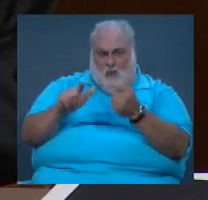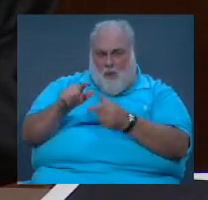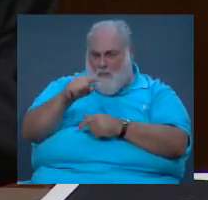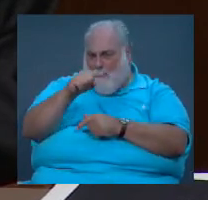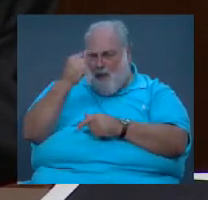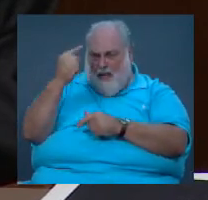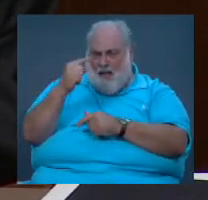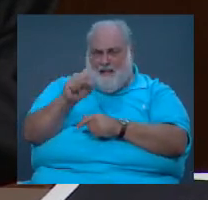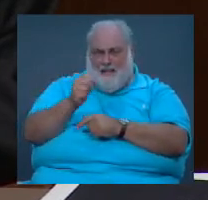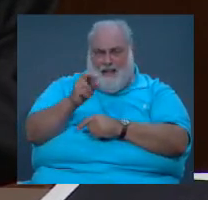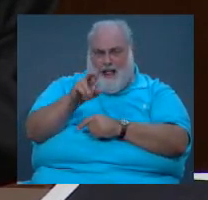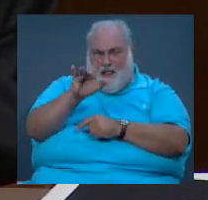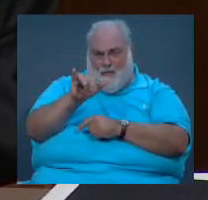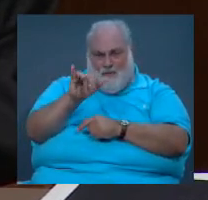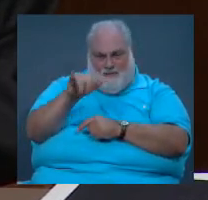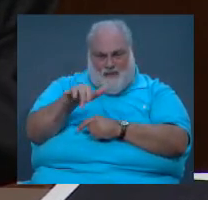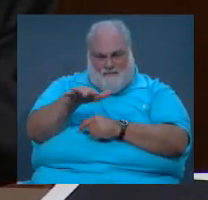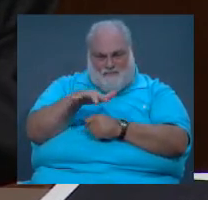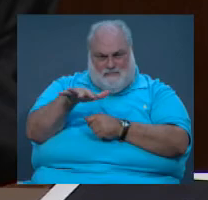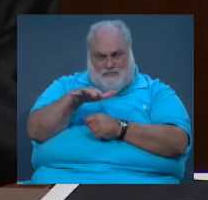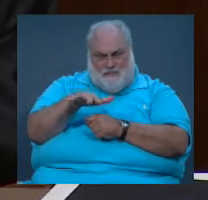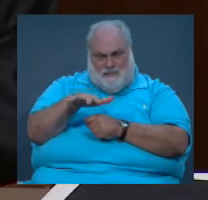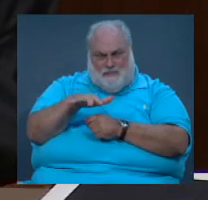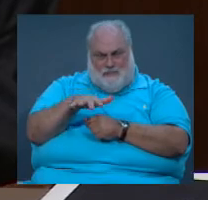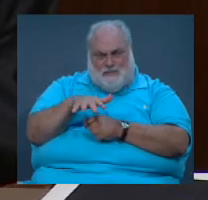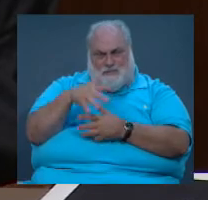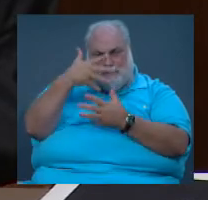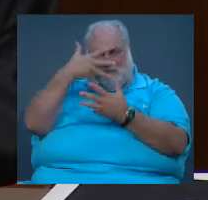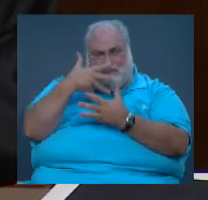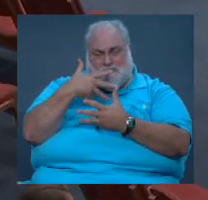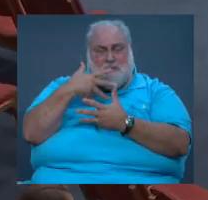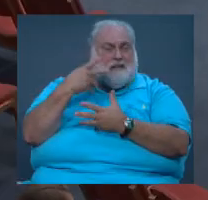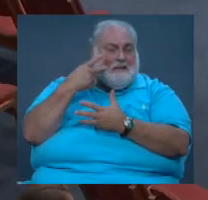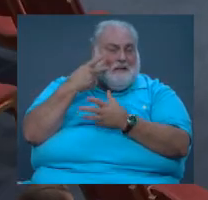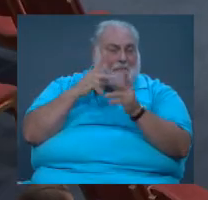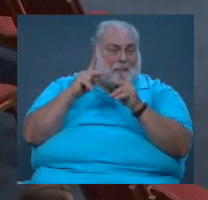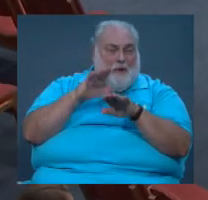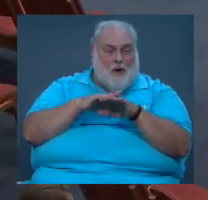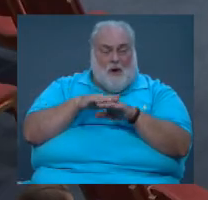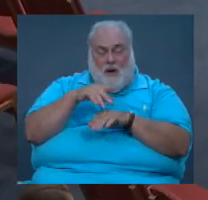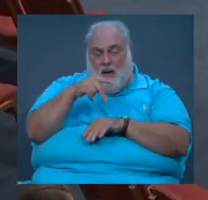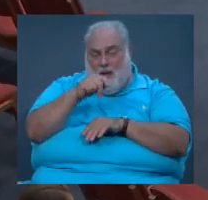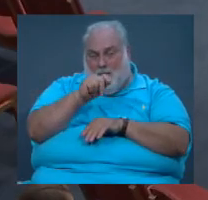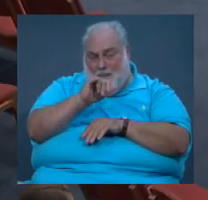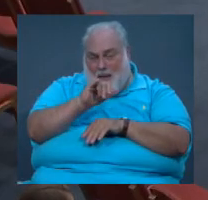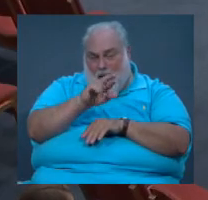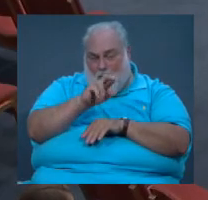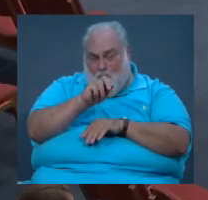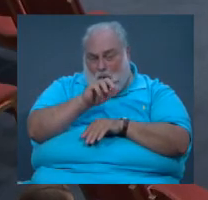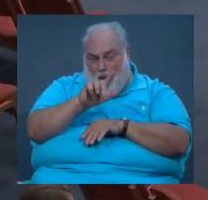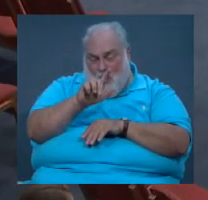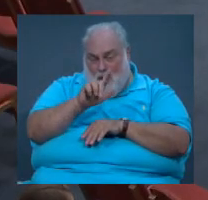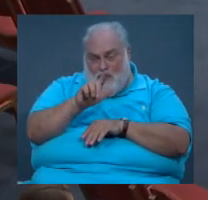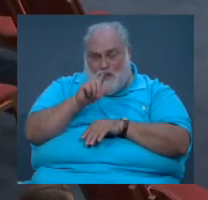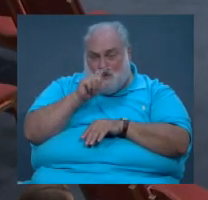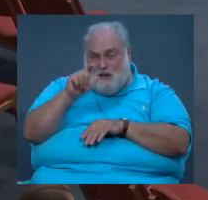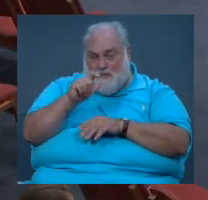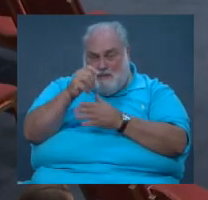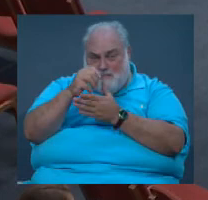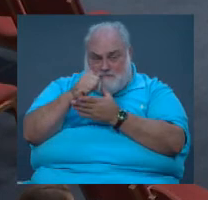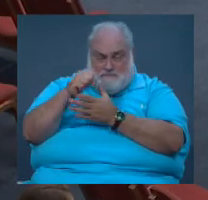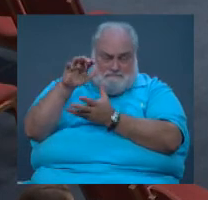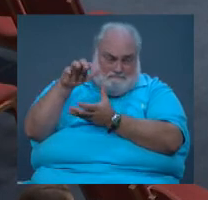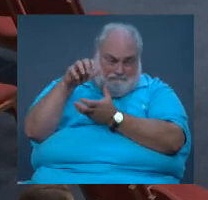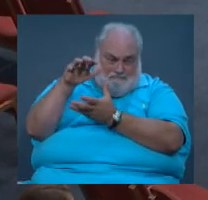those salaries. It's ridiculous. I see a lot of people that are on payroll making money that they shouldn't even be making.